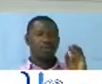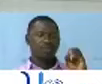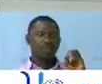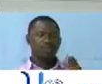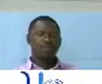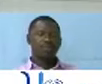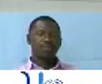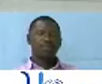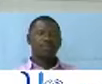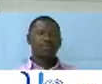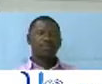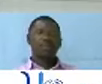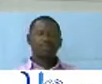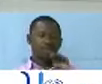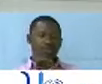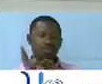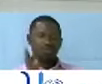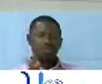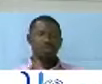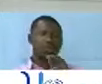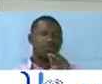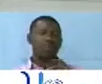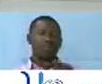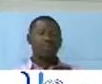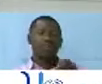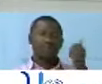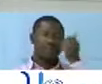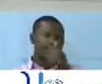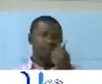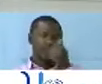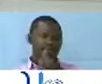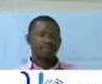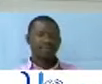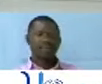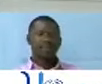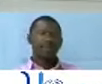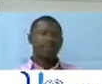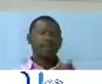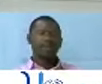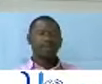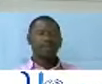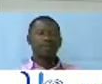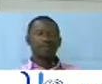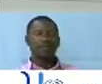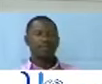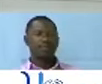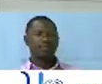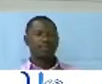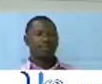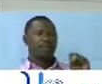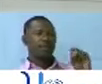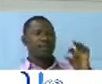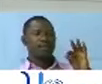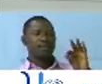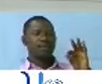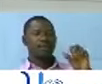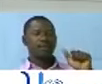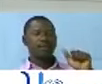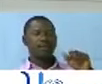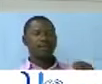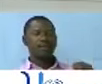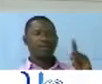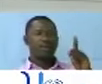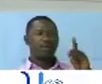Constitutional Court of South Africa. Ci até kay ci Africa. And Stanford Moyo. Ak Stanford Moyo. He was the